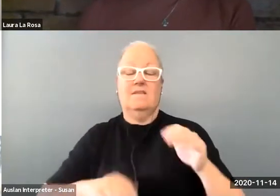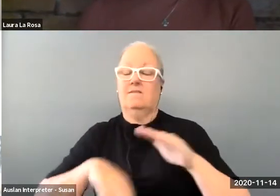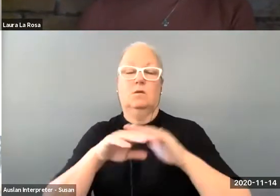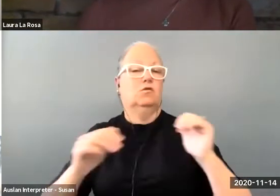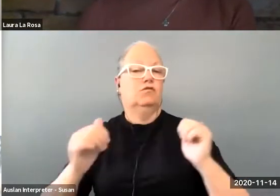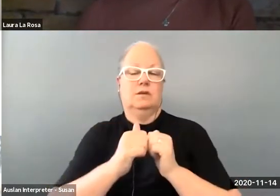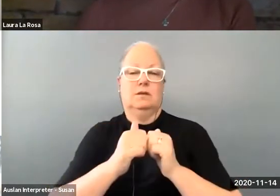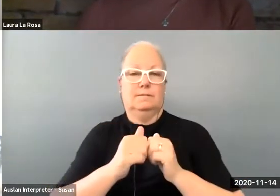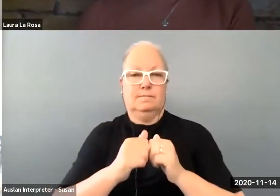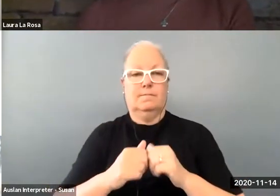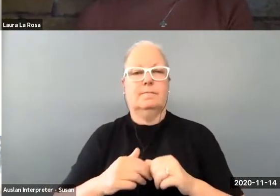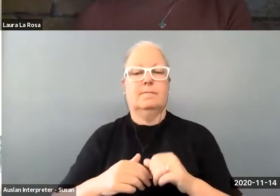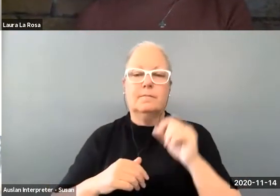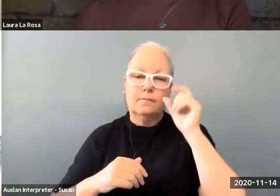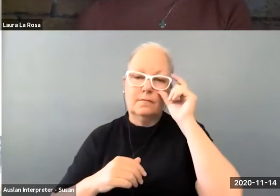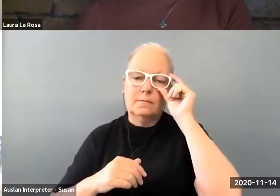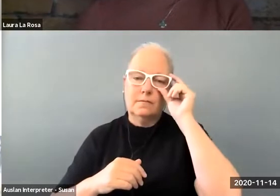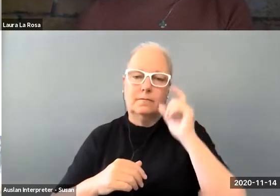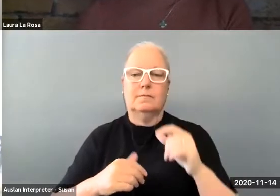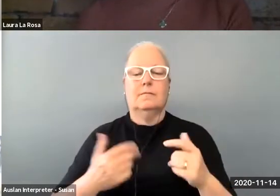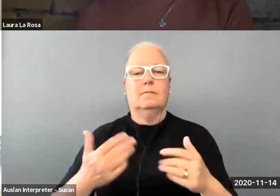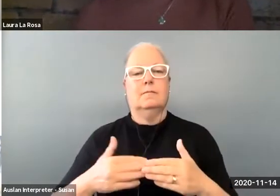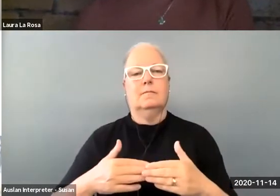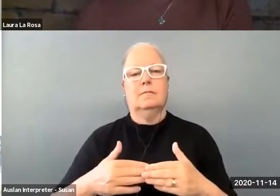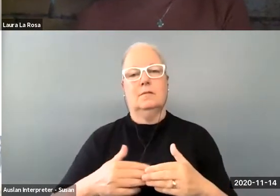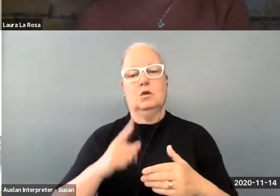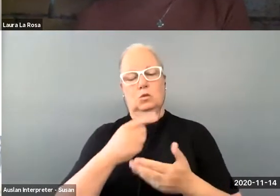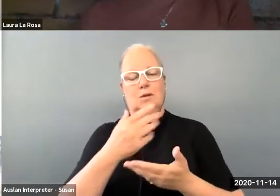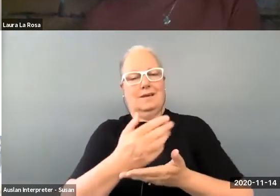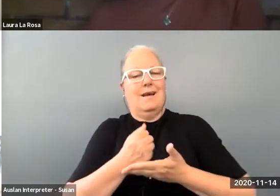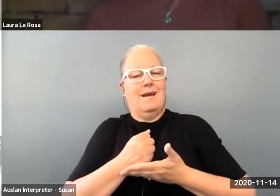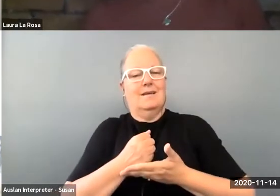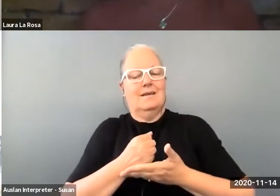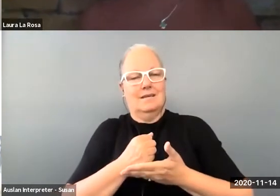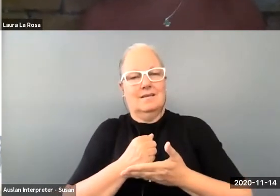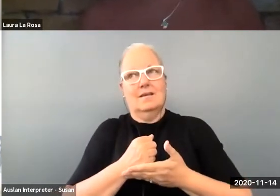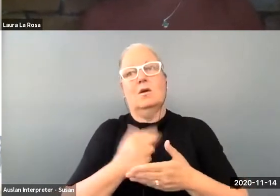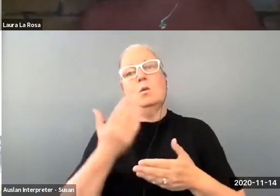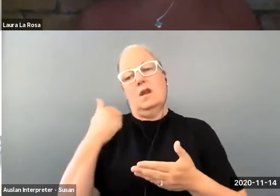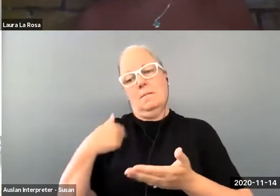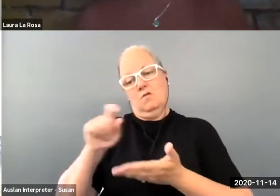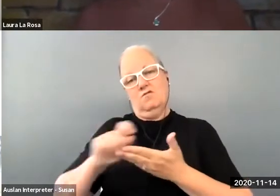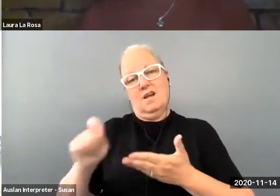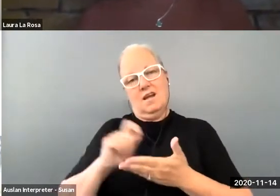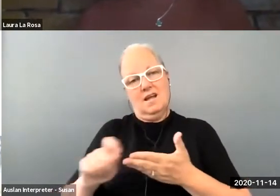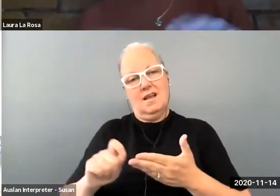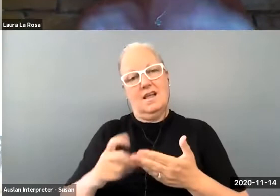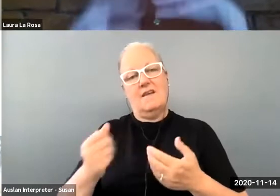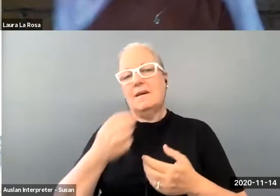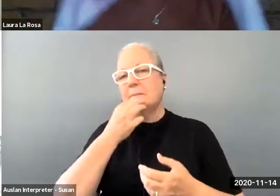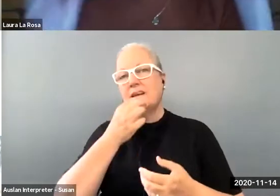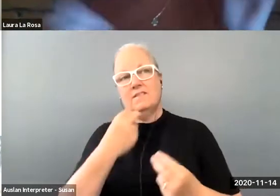So in terms of guarding, I guess it's a process. In terms of being a writer and having a little bit of a public profile, that's